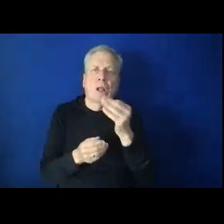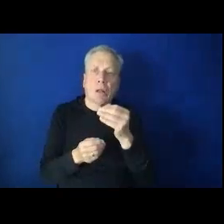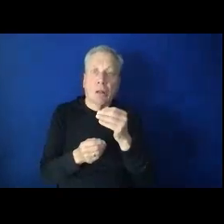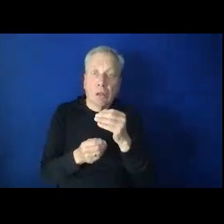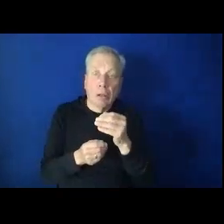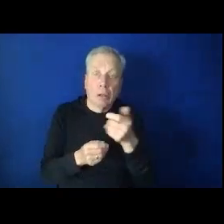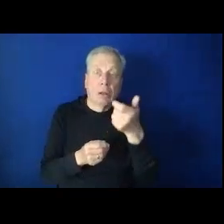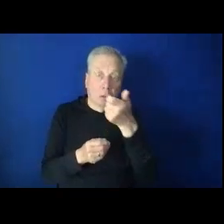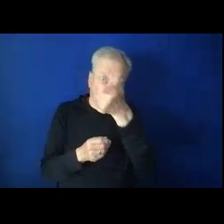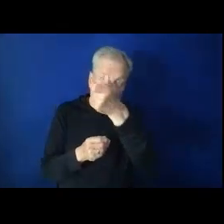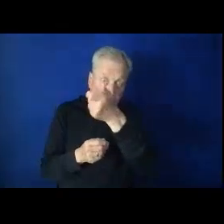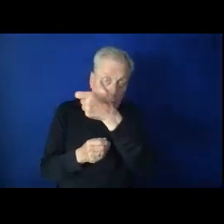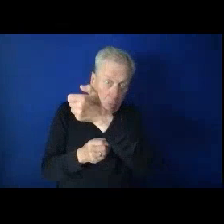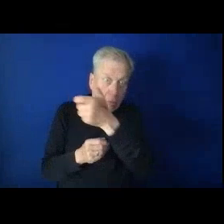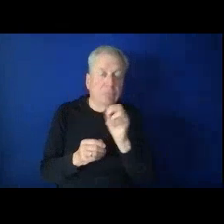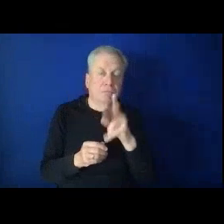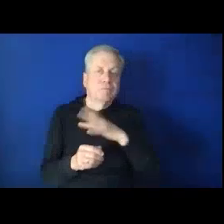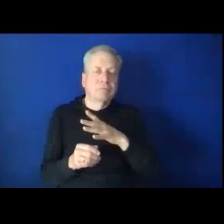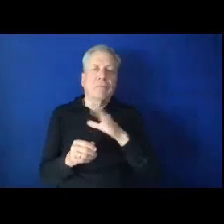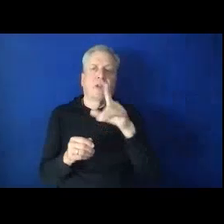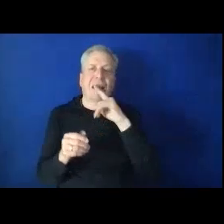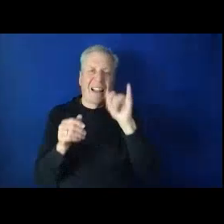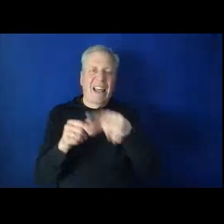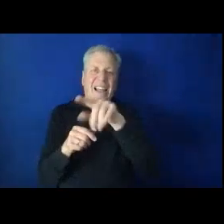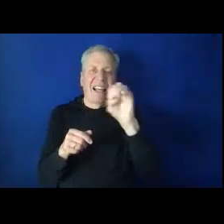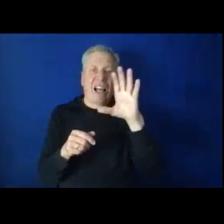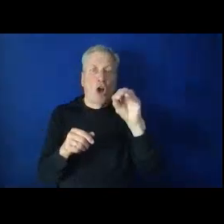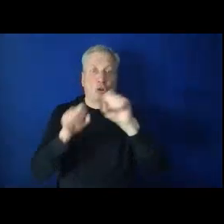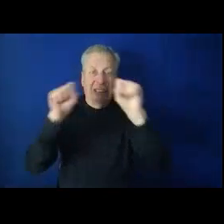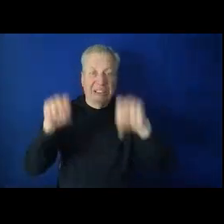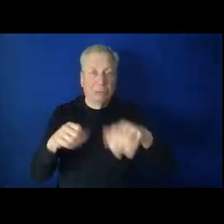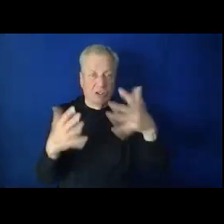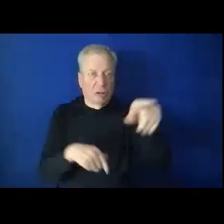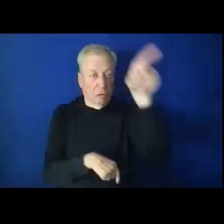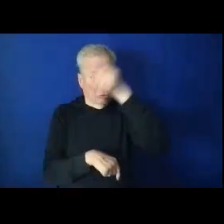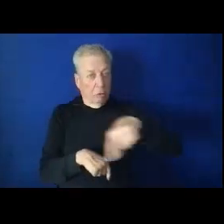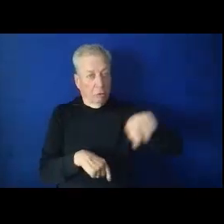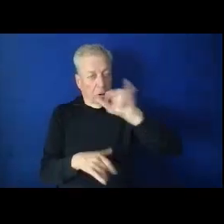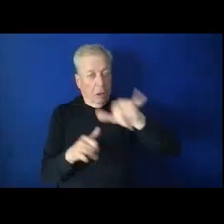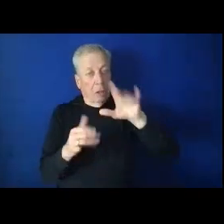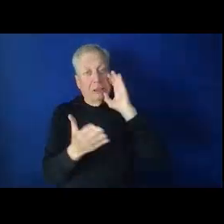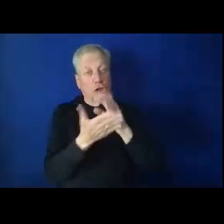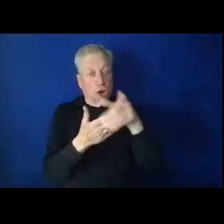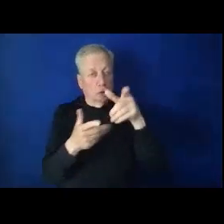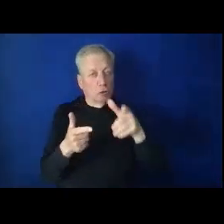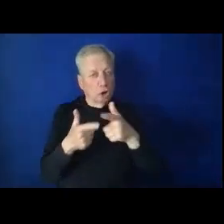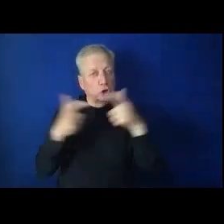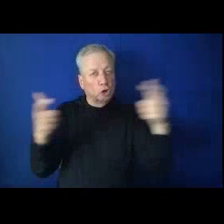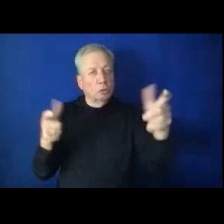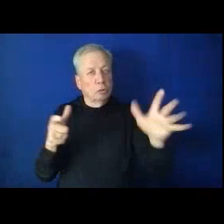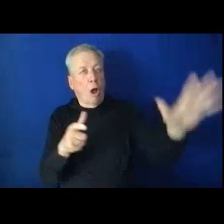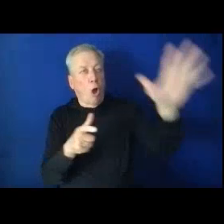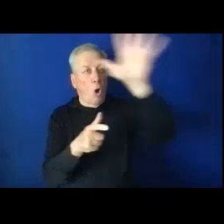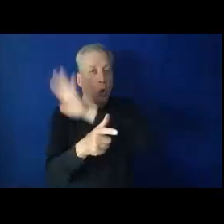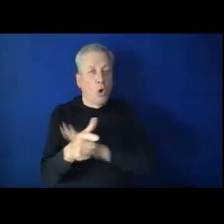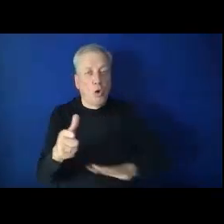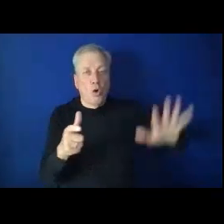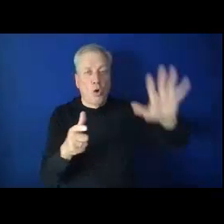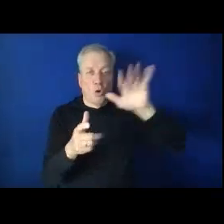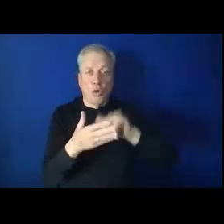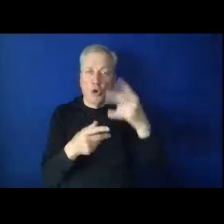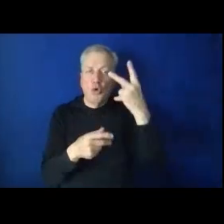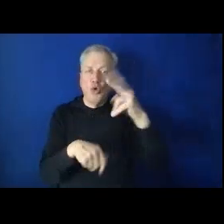Okay. So here's the ecosystem writ large. All of you are familiar with this, I'm sure, but it's got the, the 2 national parks